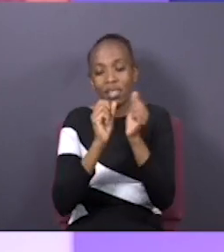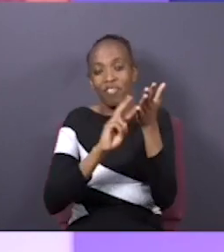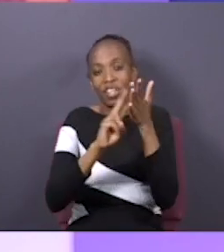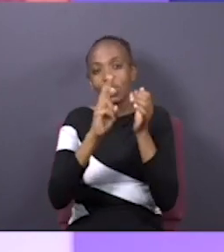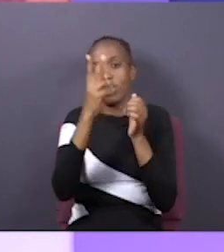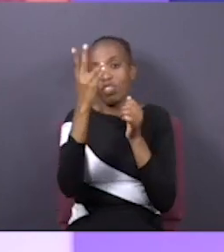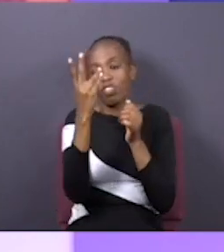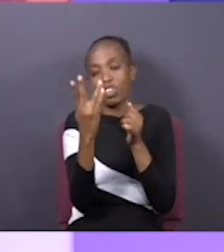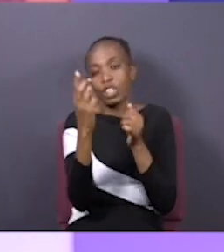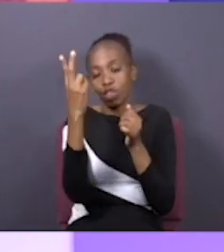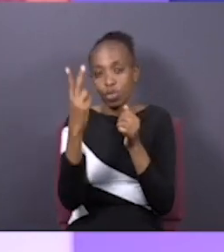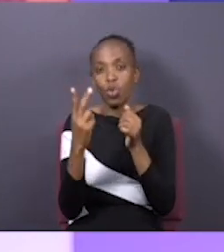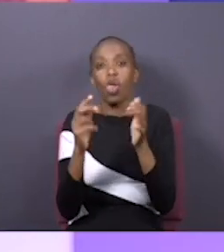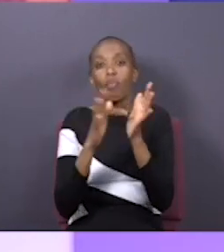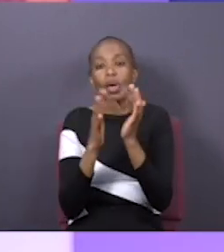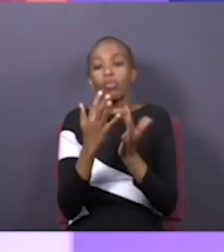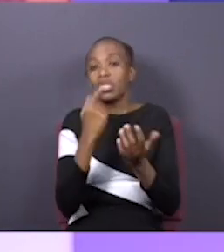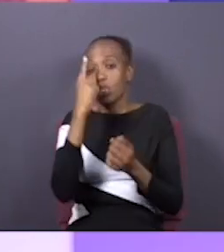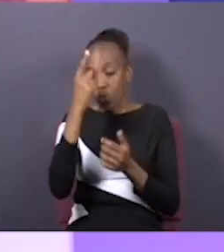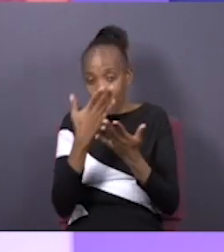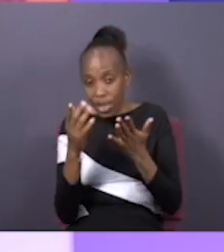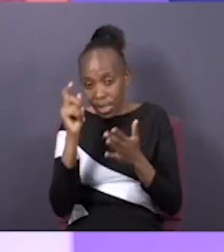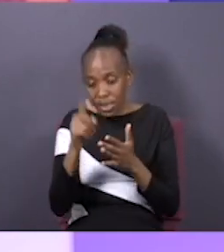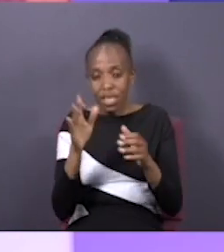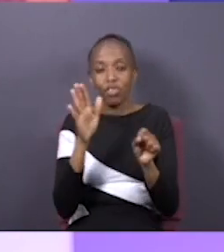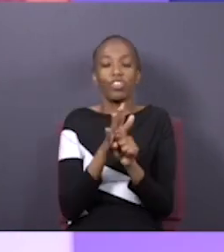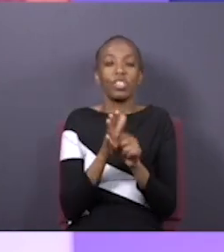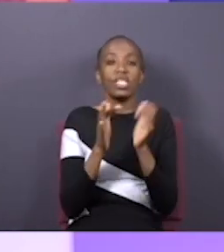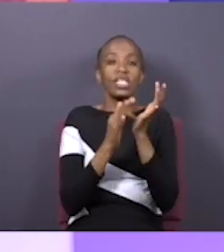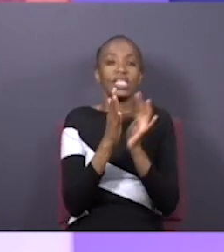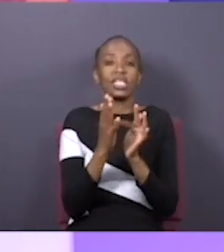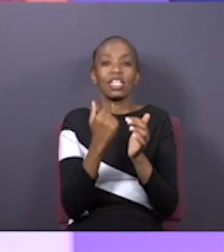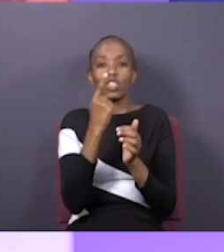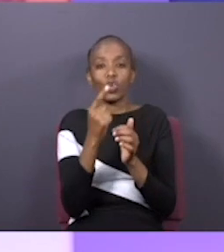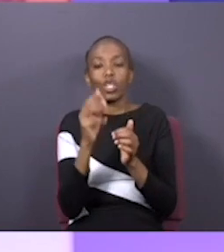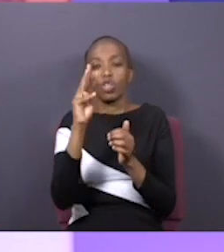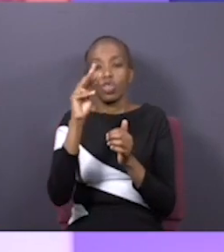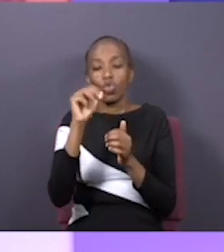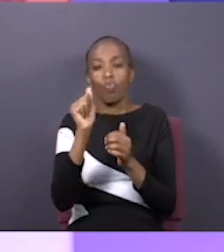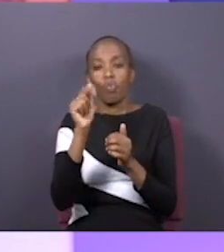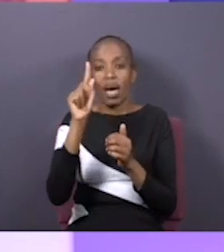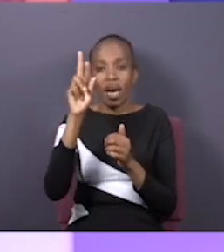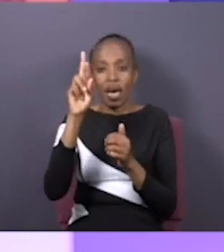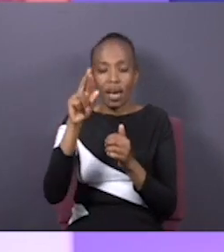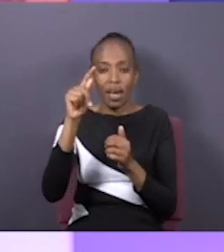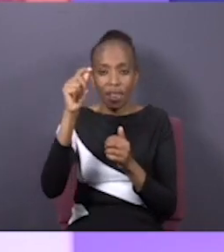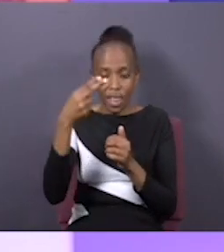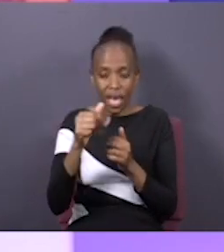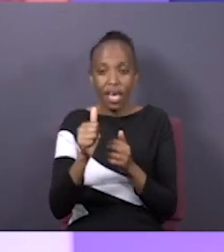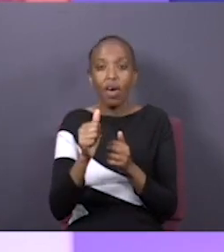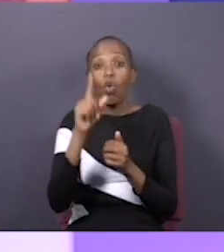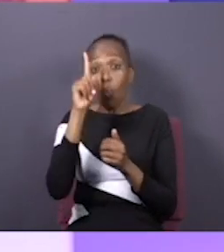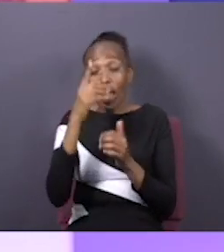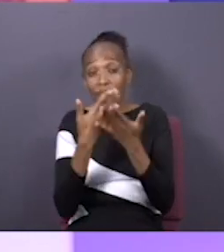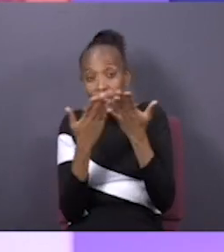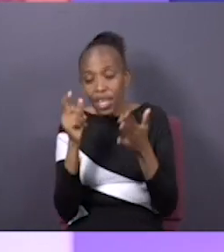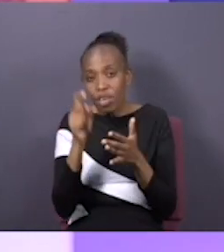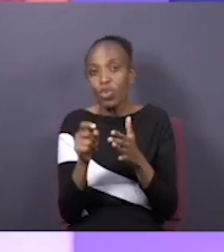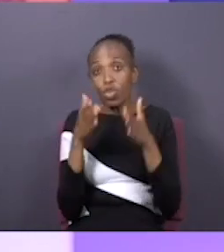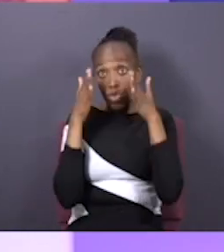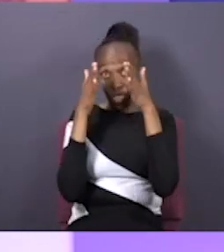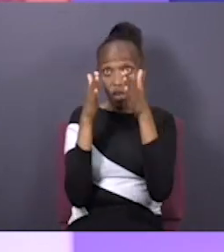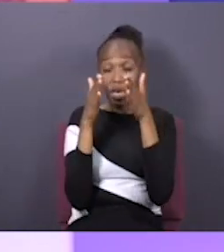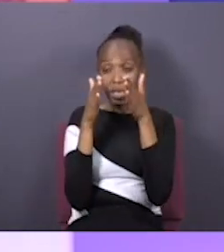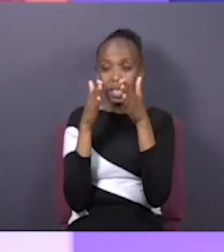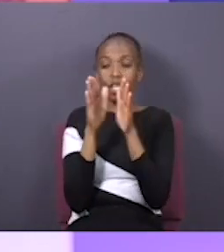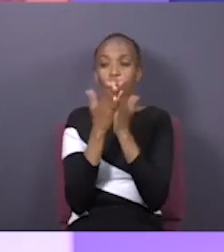the Bible says, one thing is needful. Jesus speaking to Martha, one thing is necessary. One thing you need to look